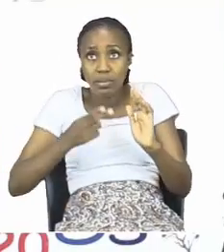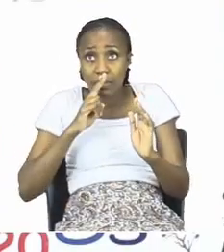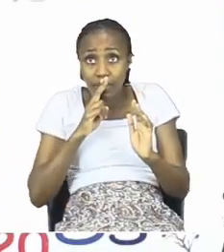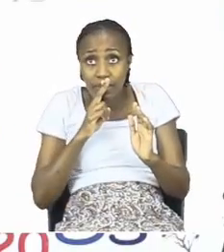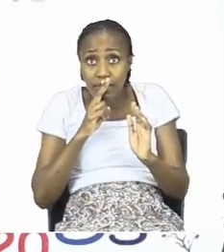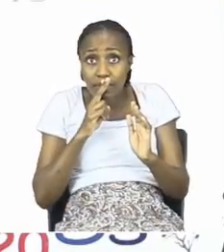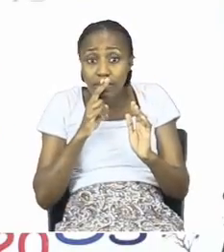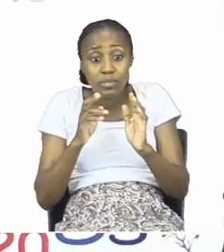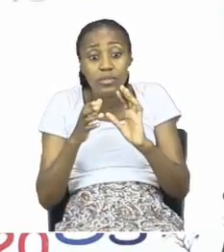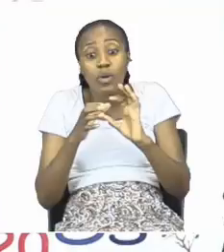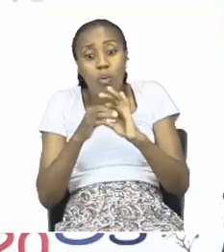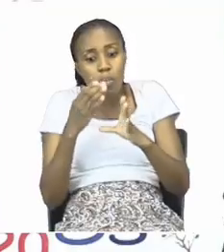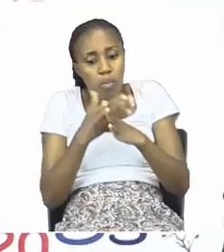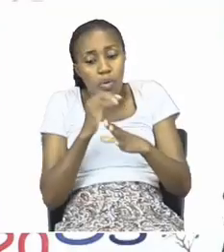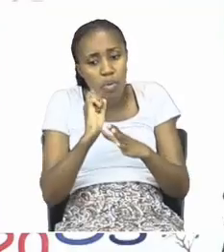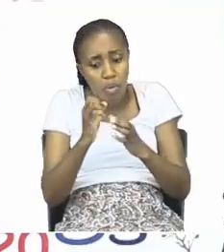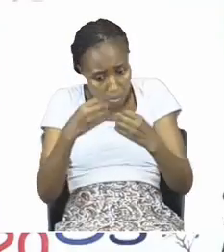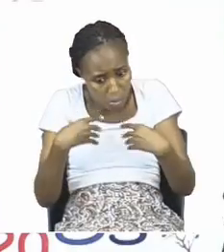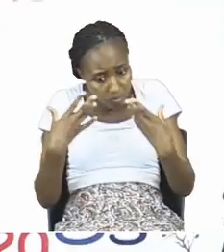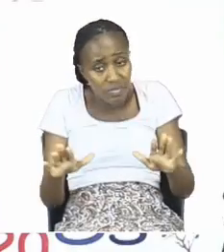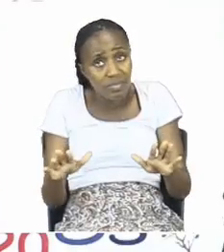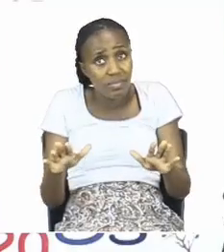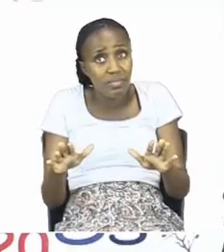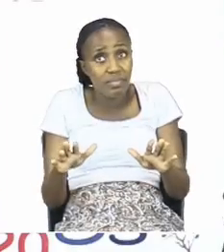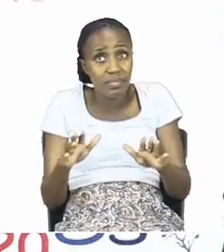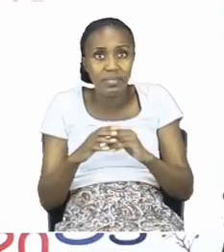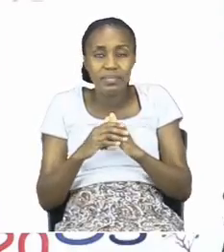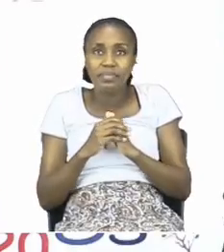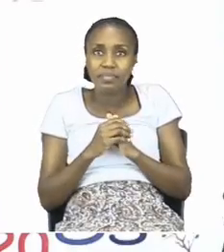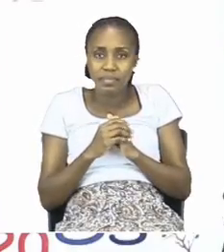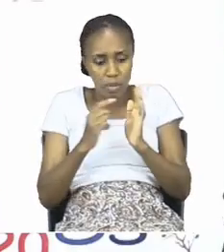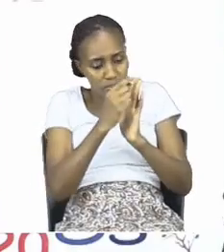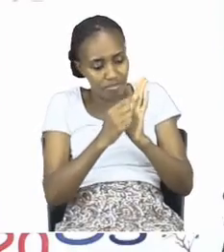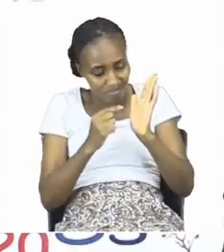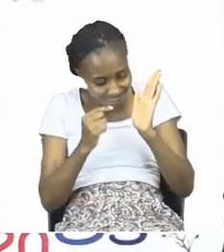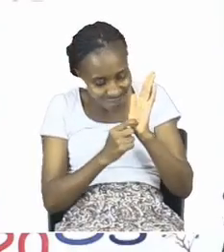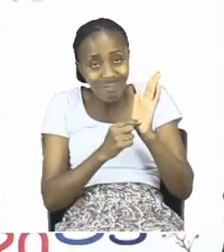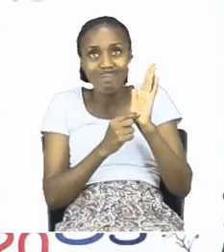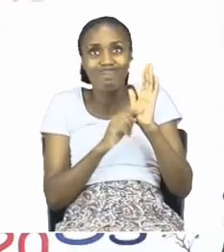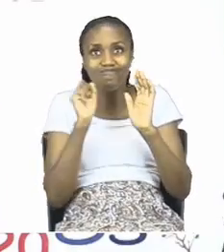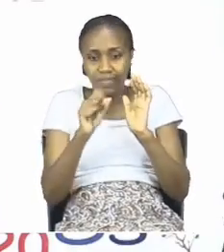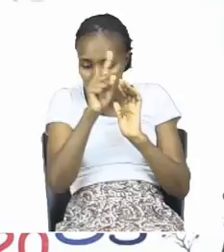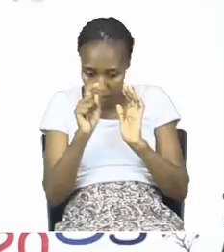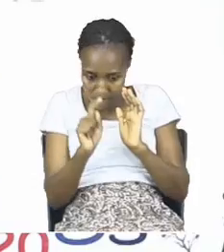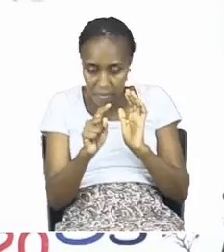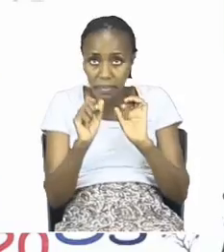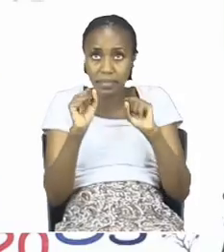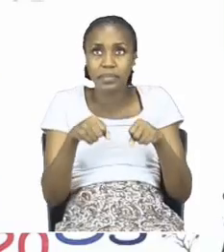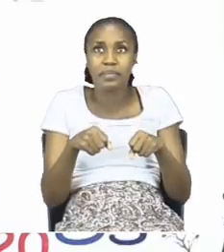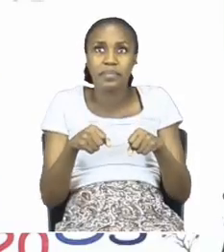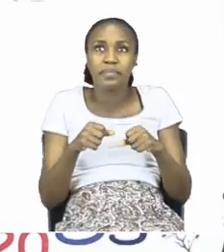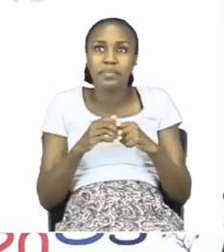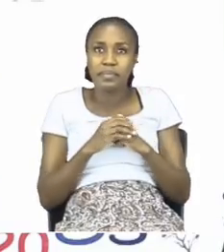you bring your homework today? And because it is a question, we put a question